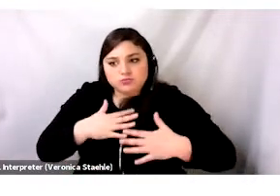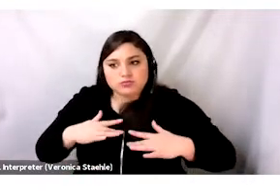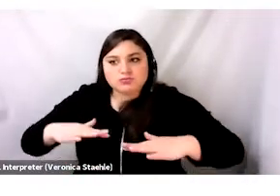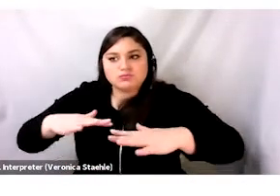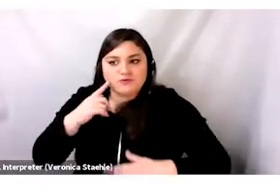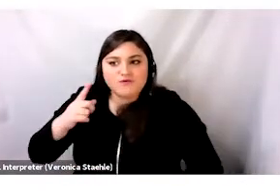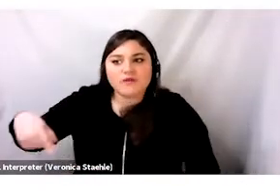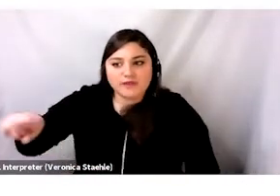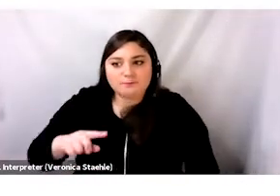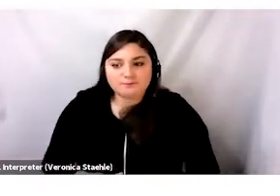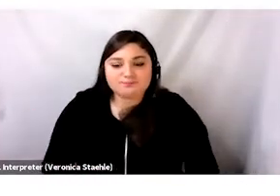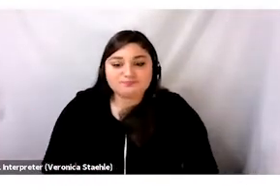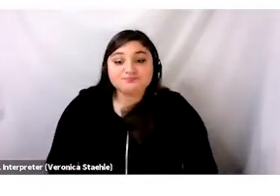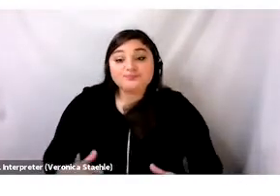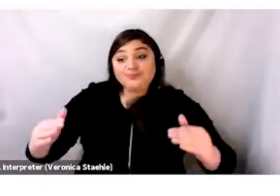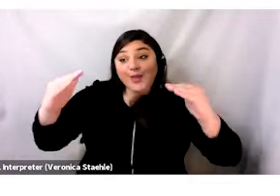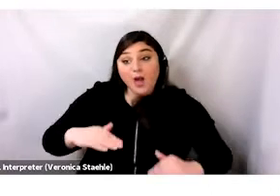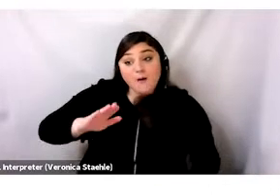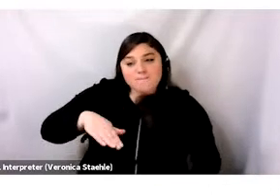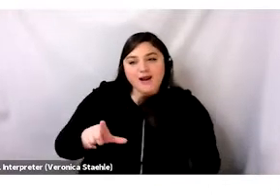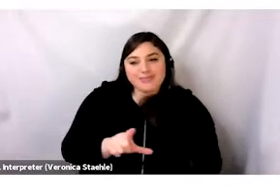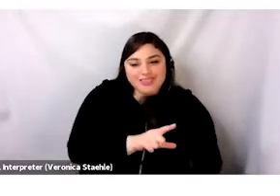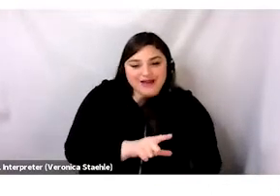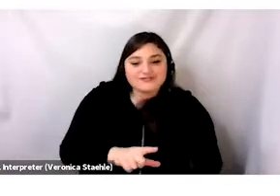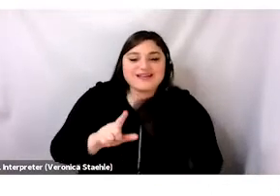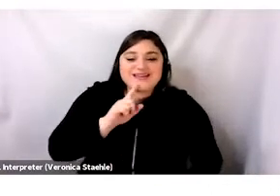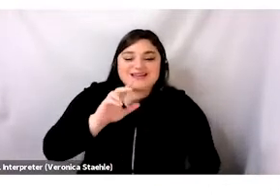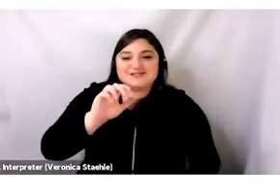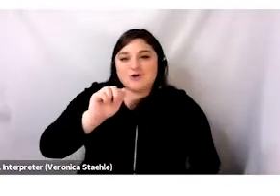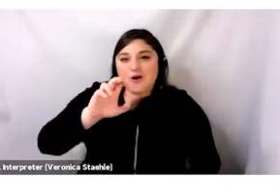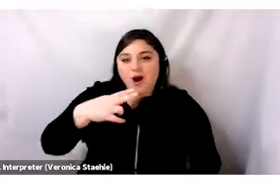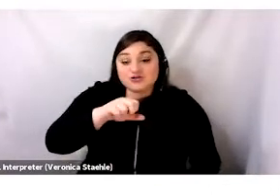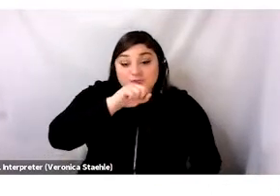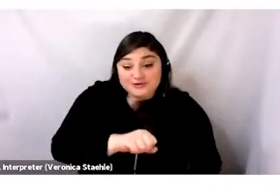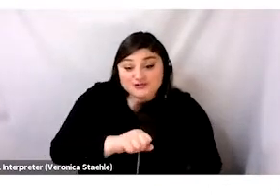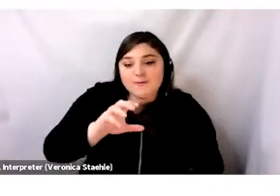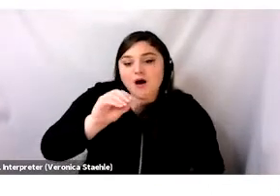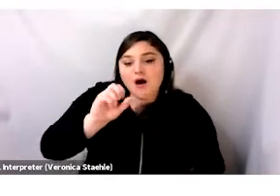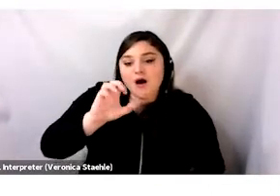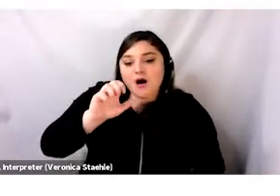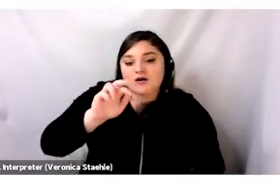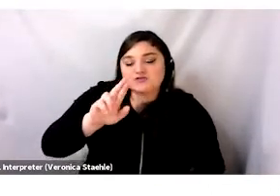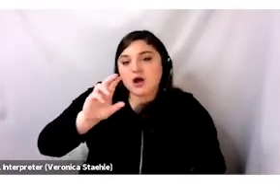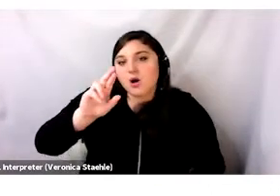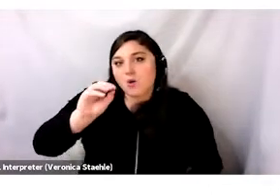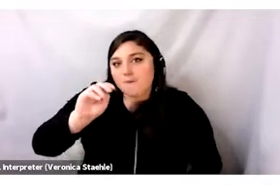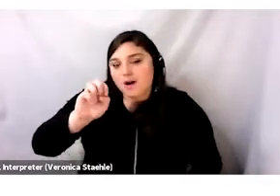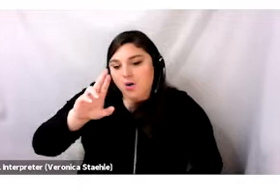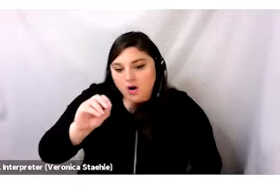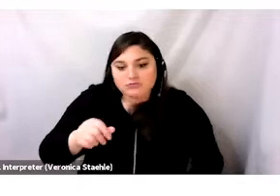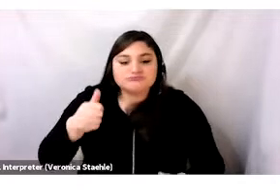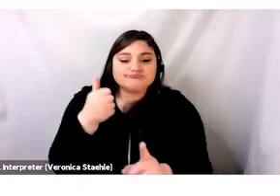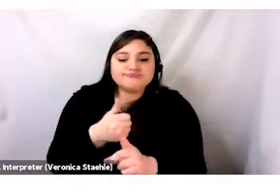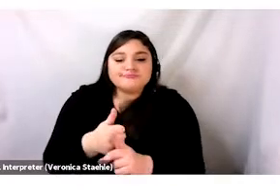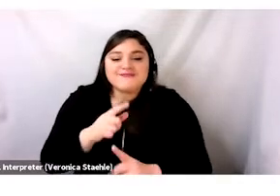have Archbishop Oscar Romero. He was a Salvadorian Catholic archbishop and